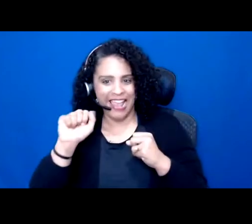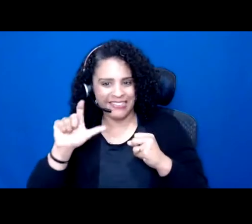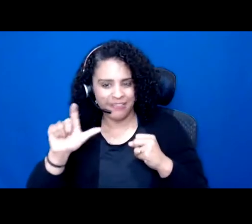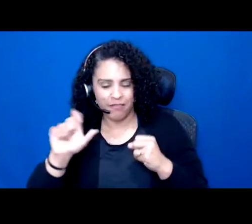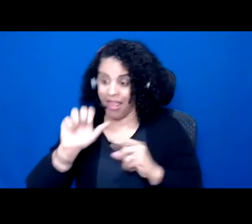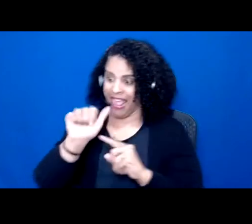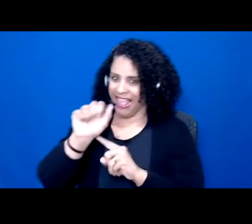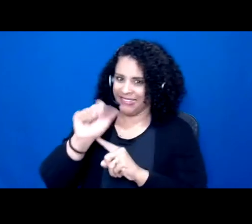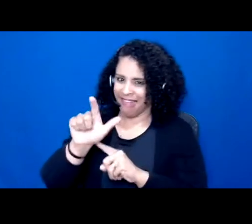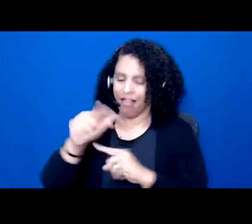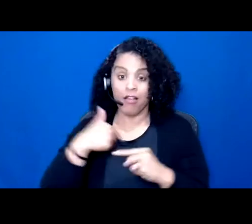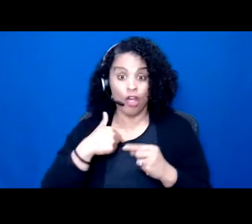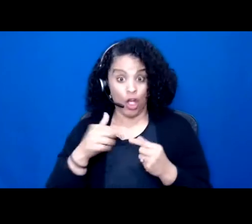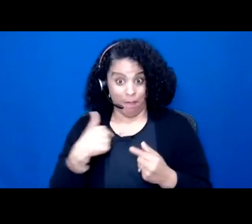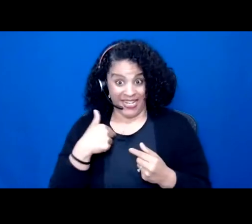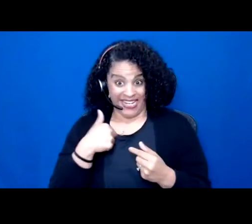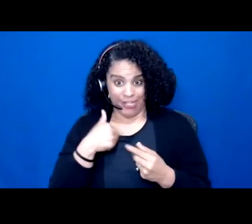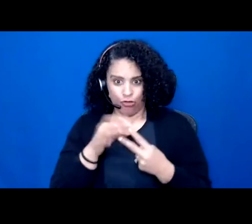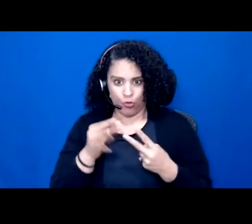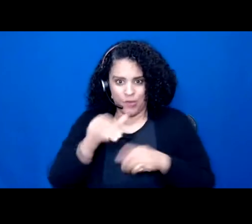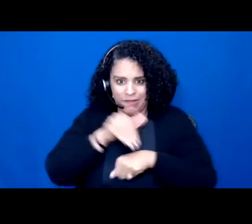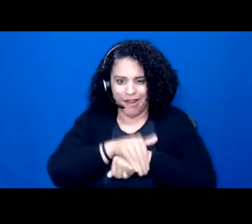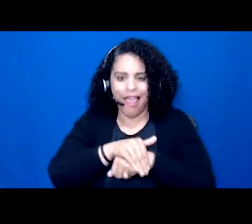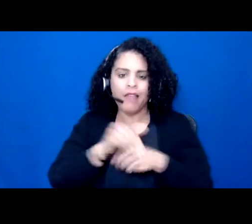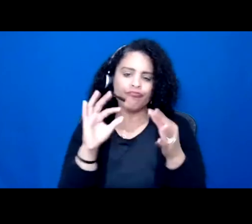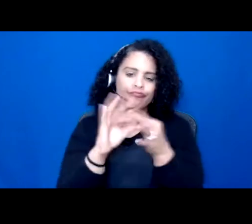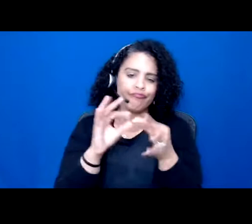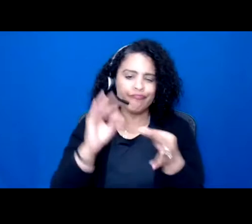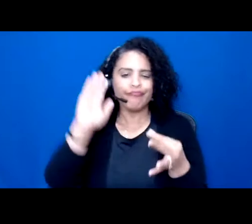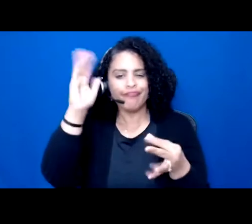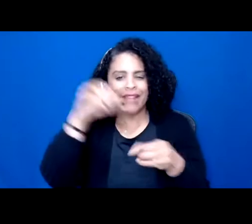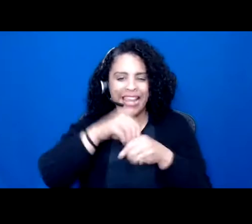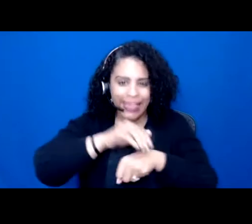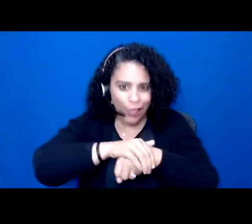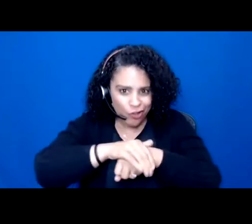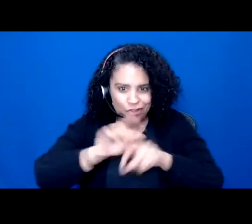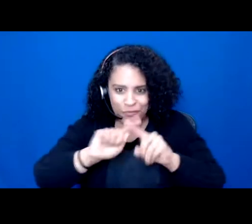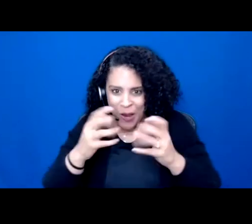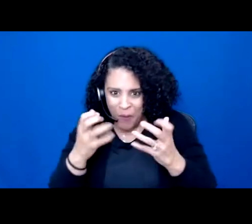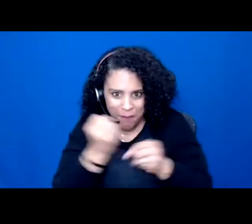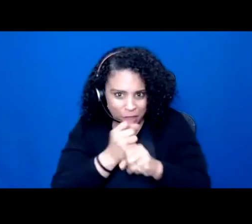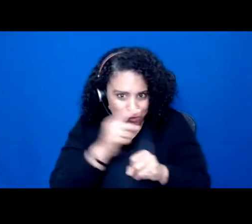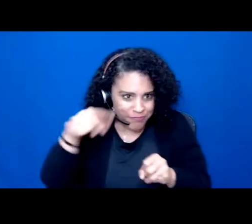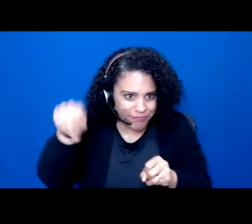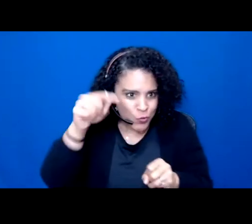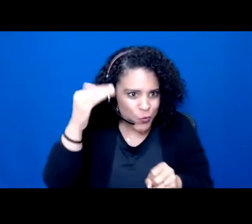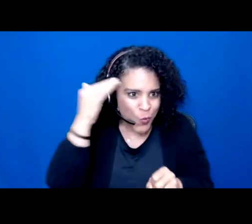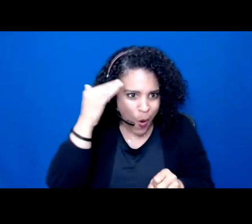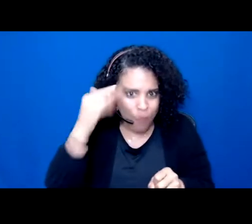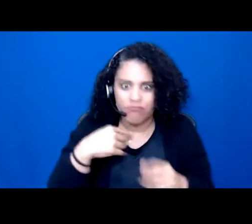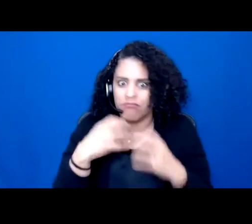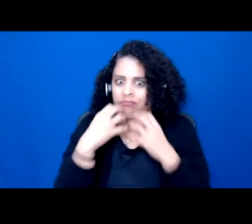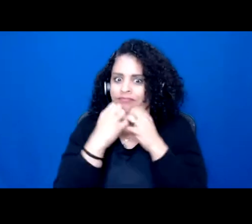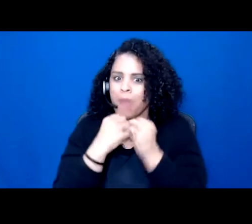to present in English, but I just want to make sure that everybody knows I value